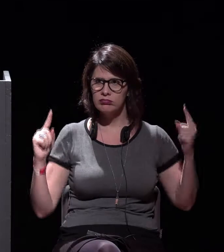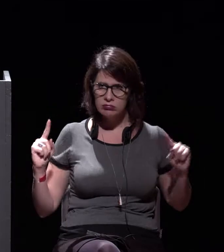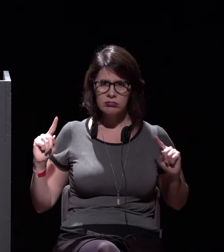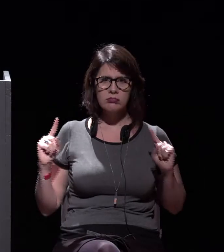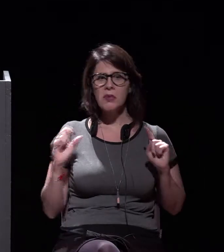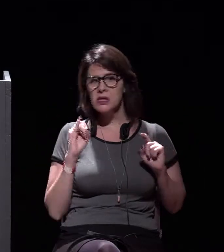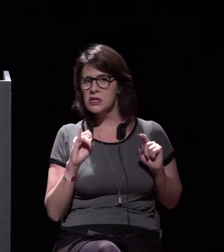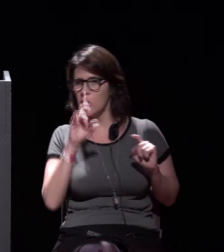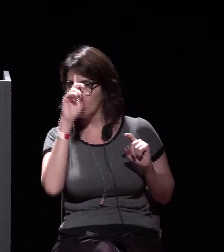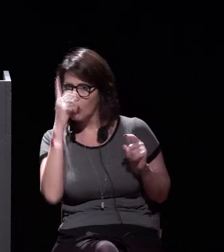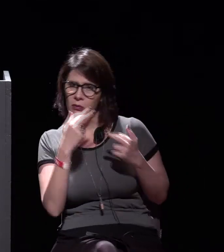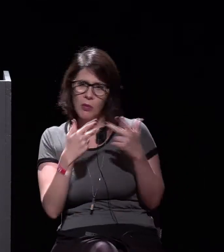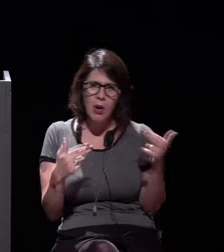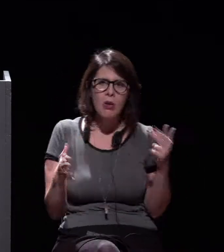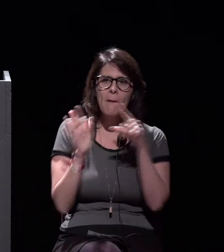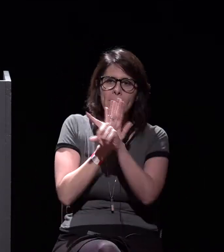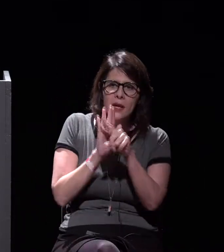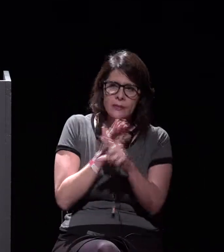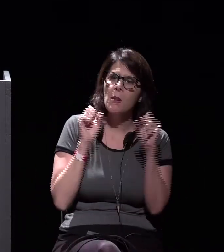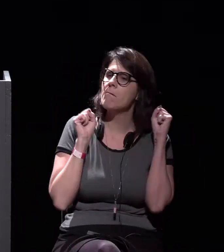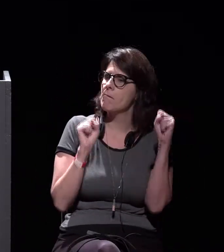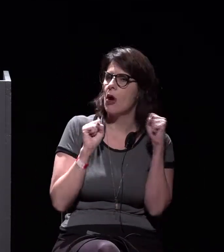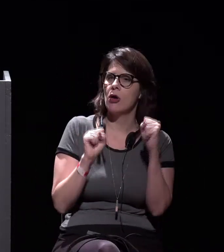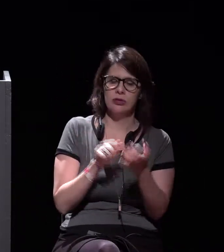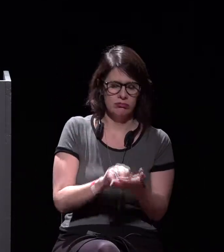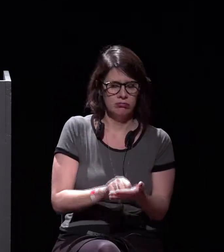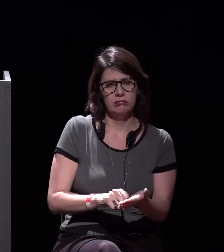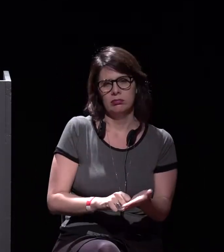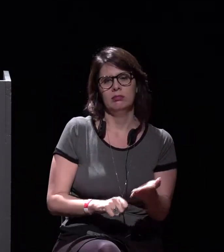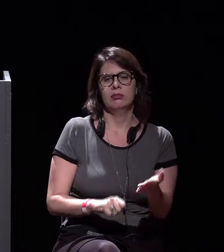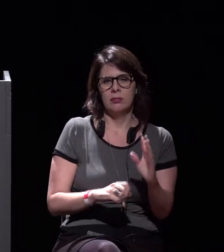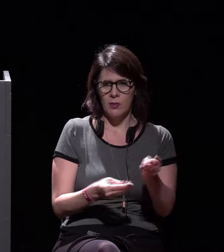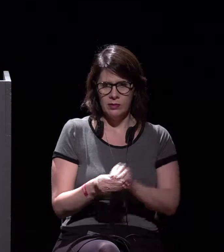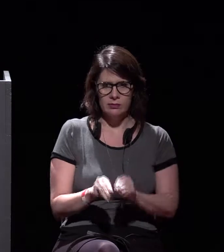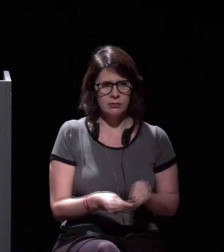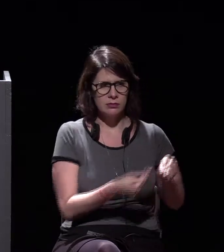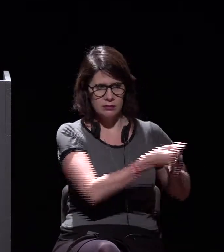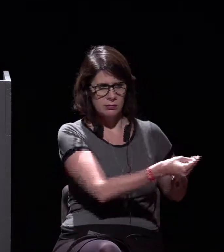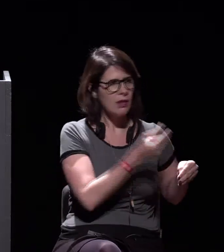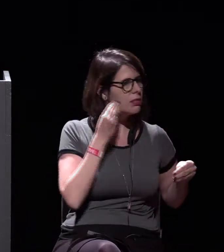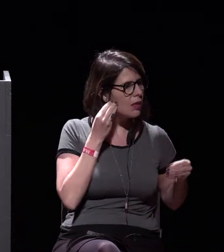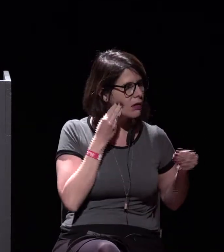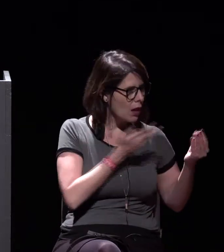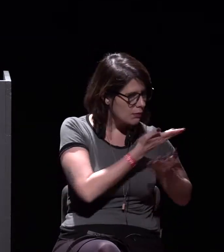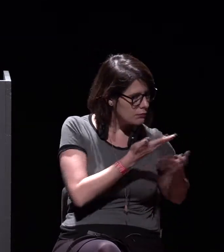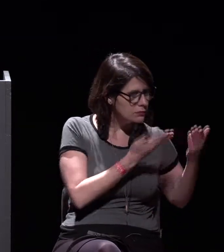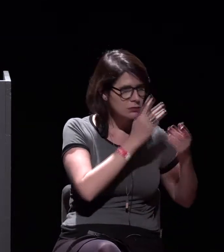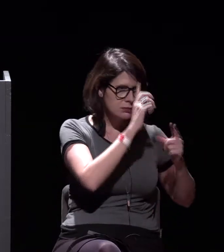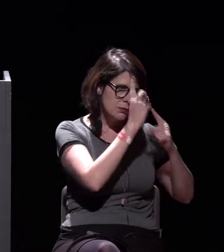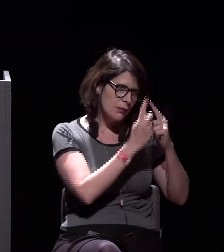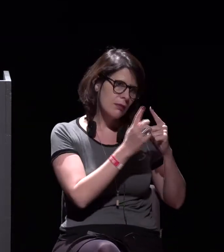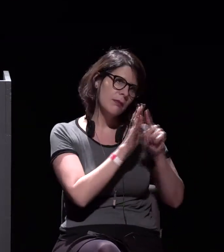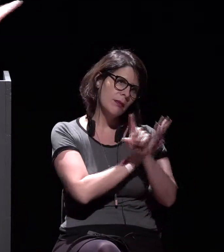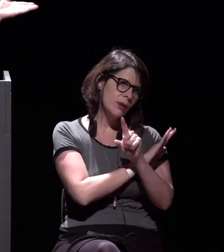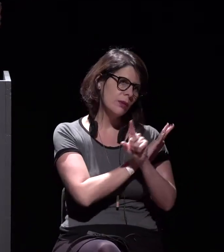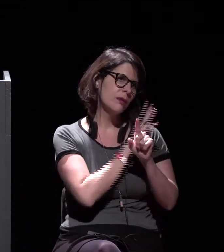pegando questões do público e, por favor, mandem questões que nós vamos depois tentar, de alguma maneira,